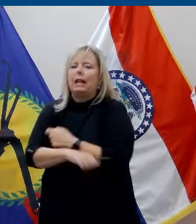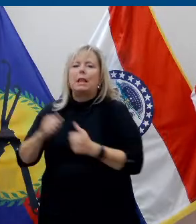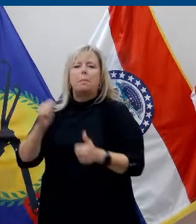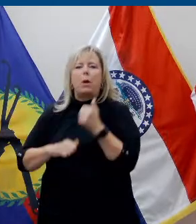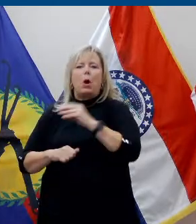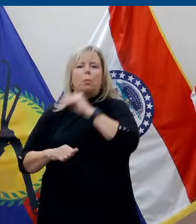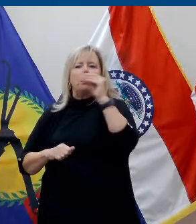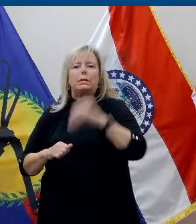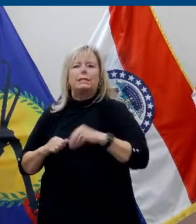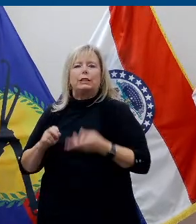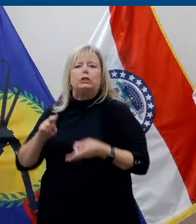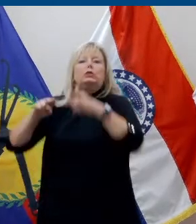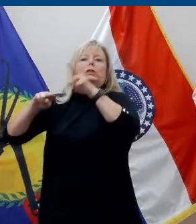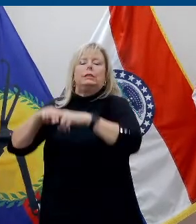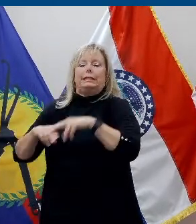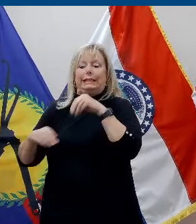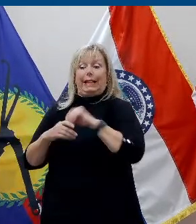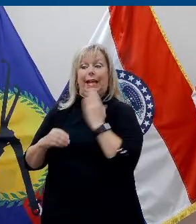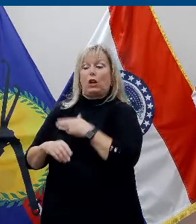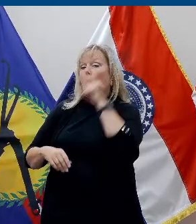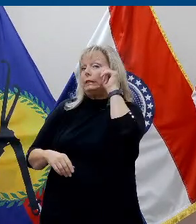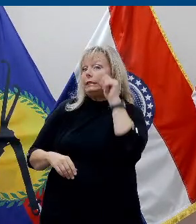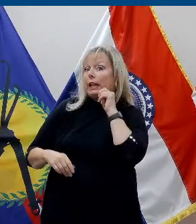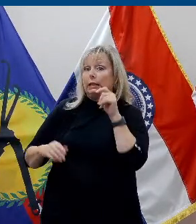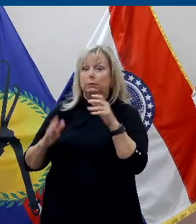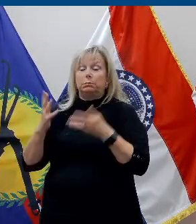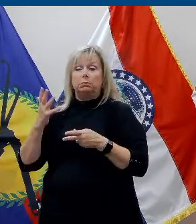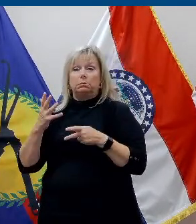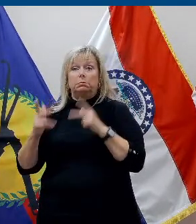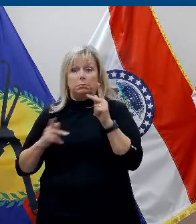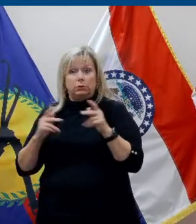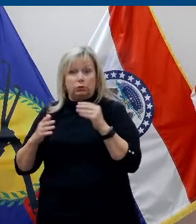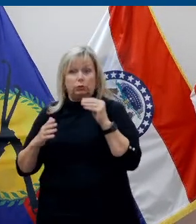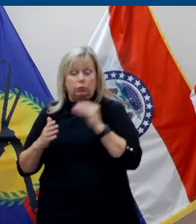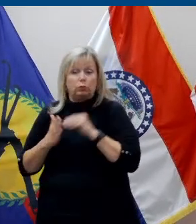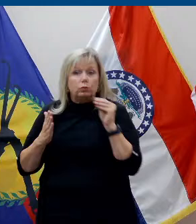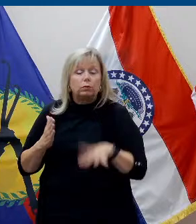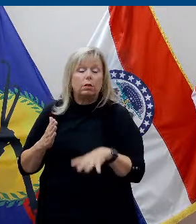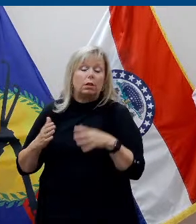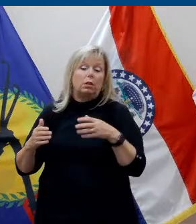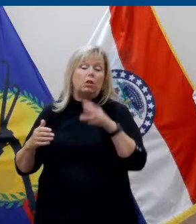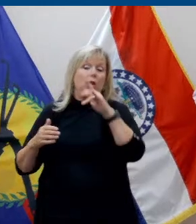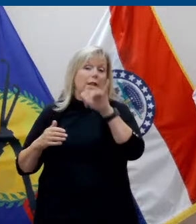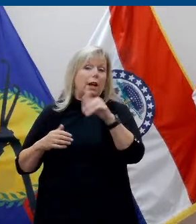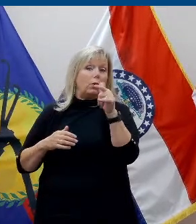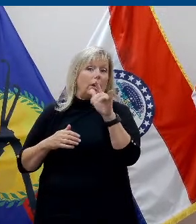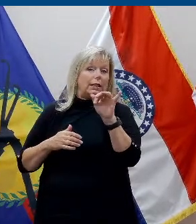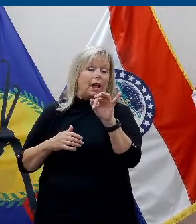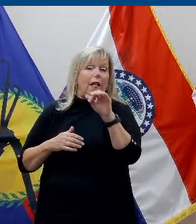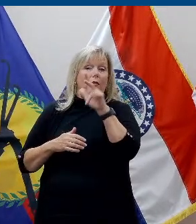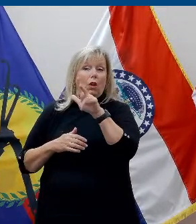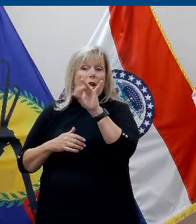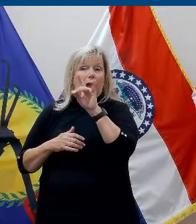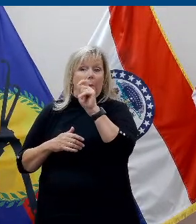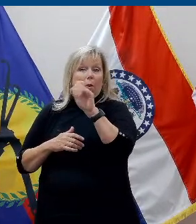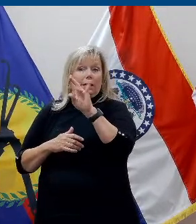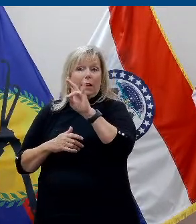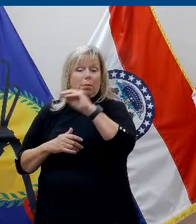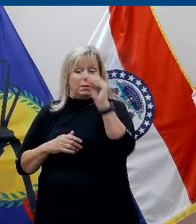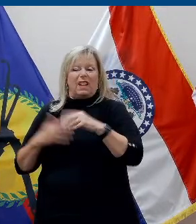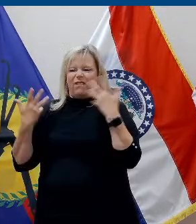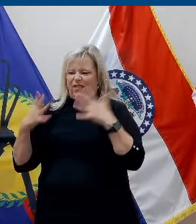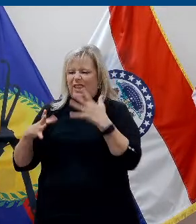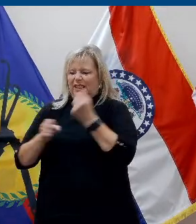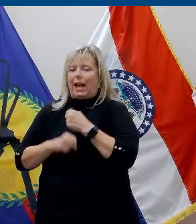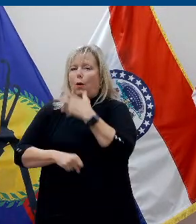over the last month is also in our teenage population. As of July 29th, 38.7% of those in this age group have